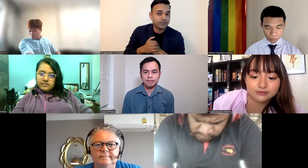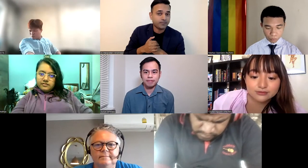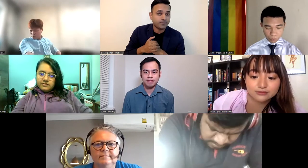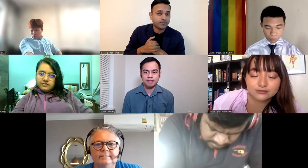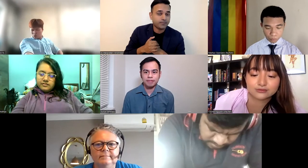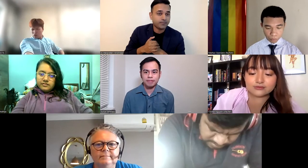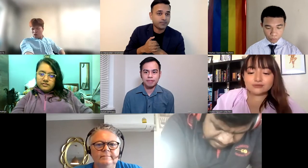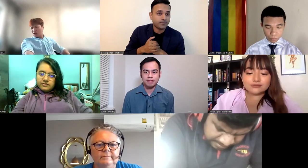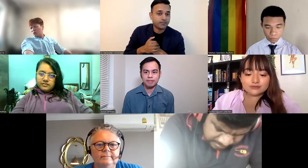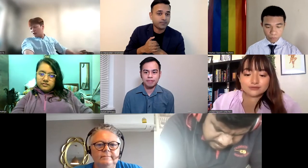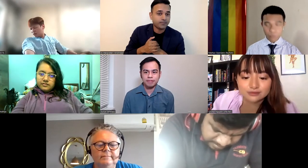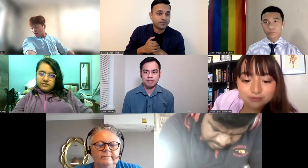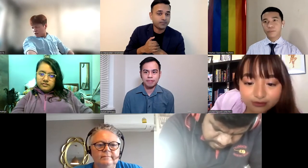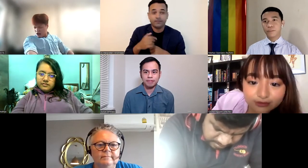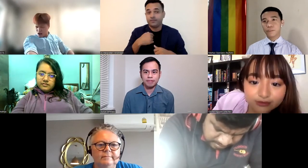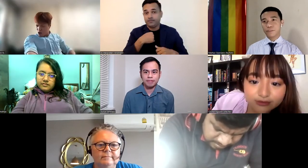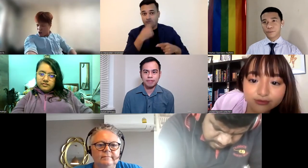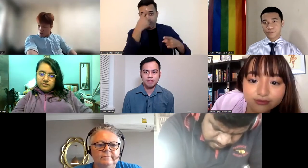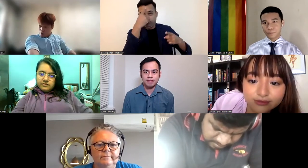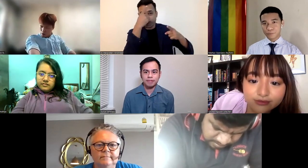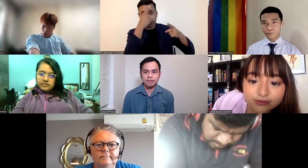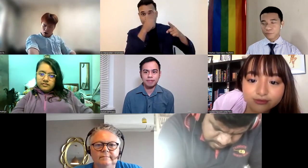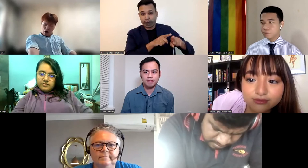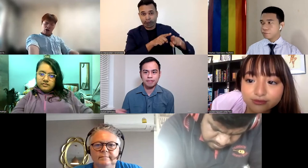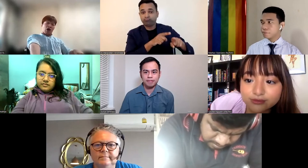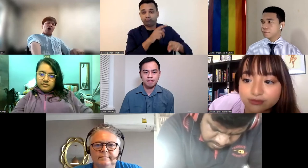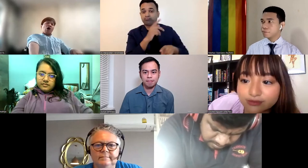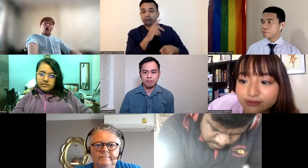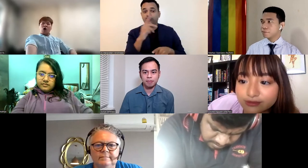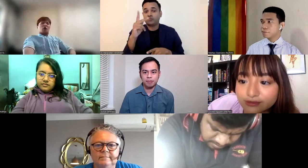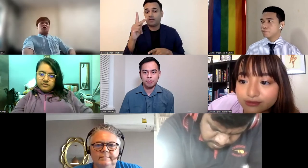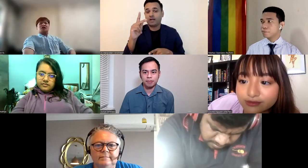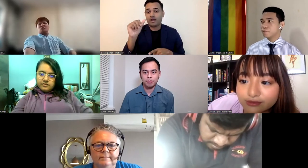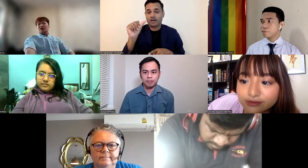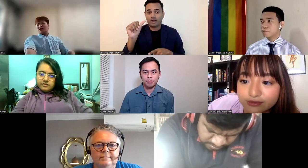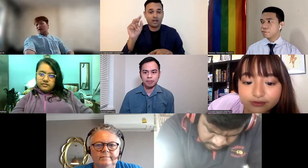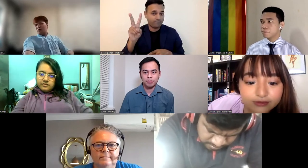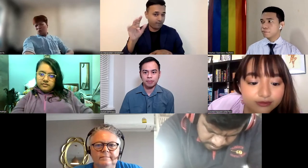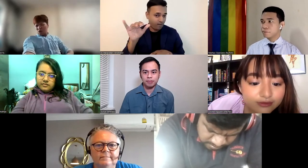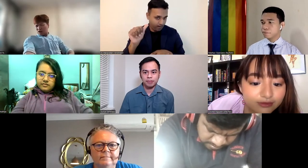to provide awareness to those people, first of all,